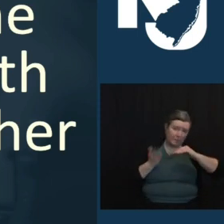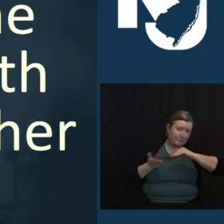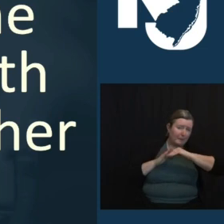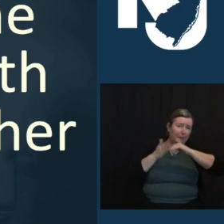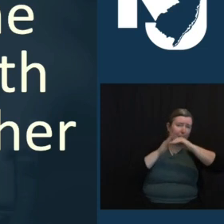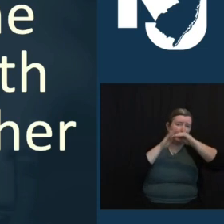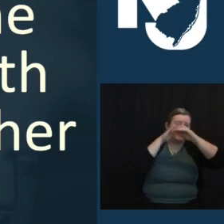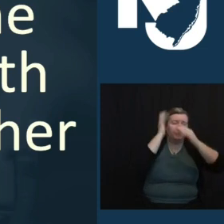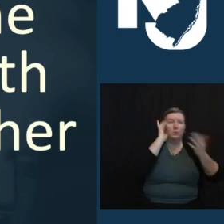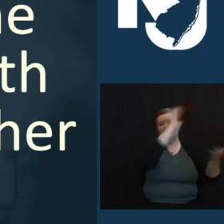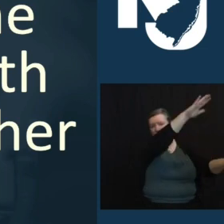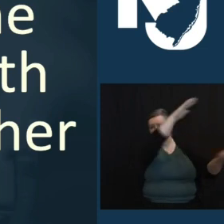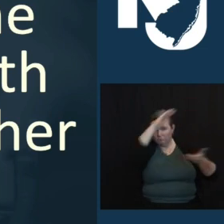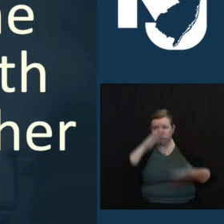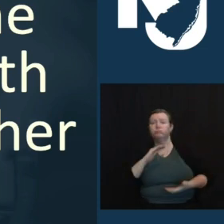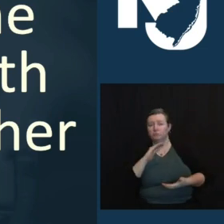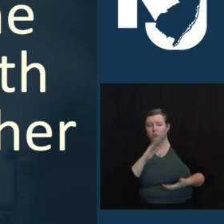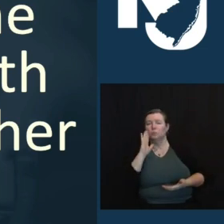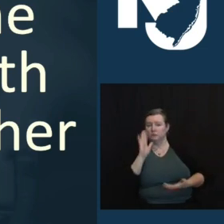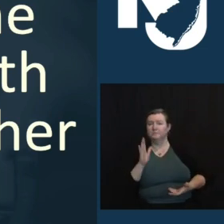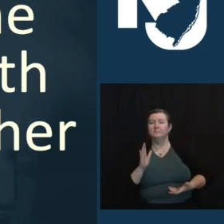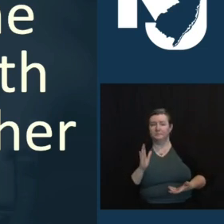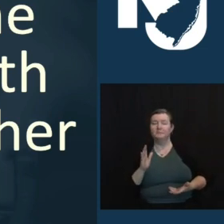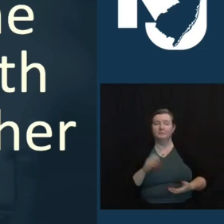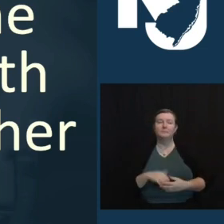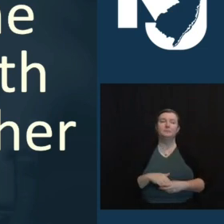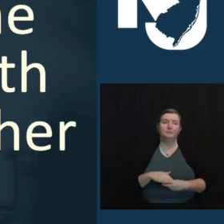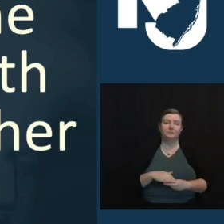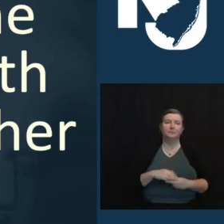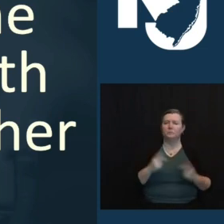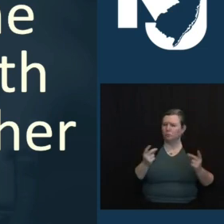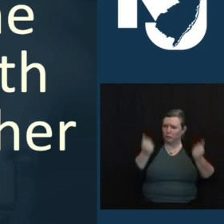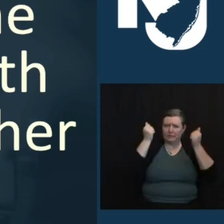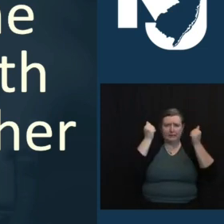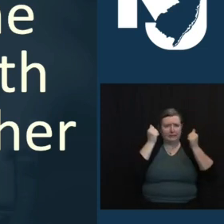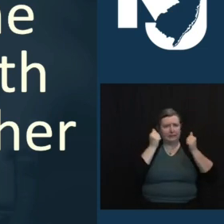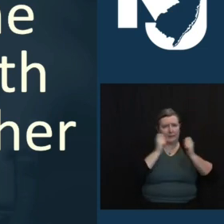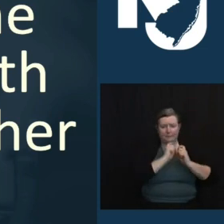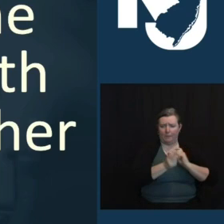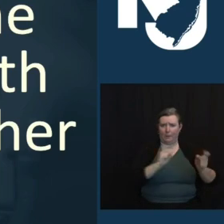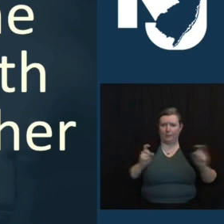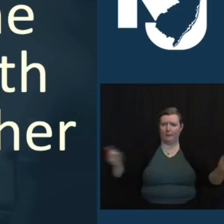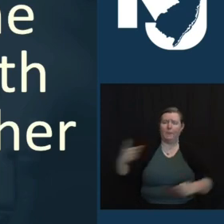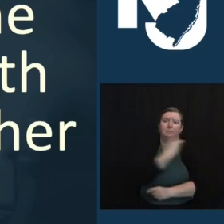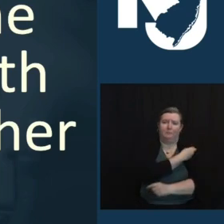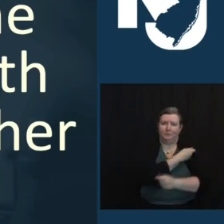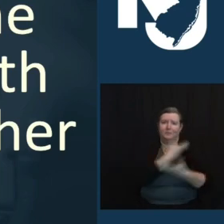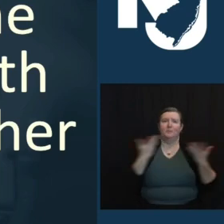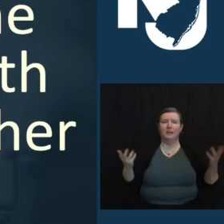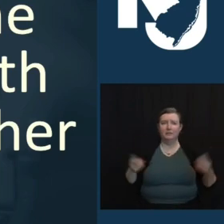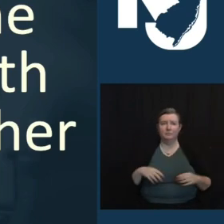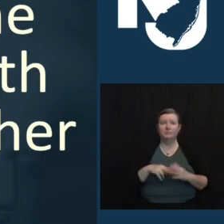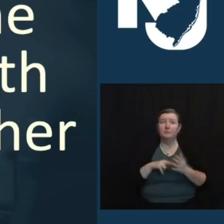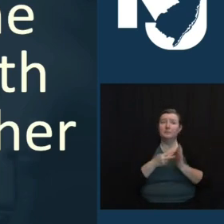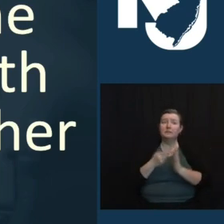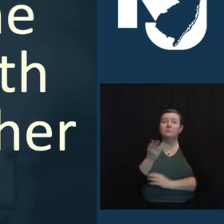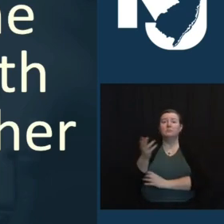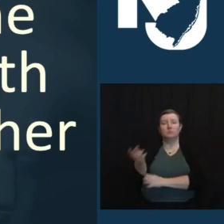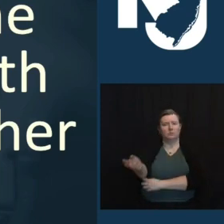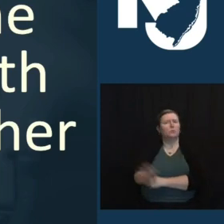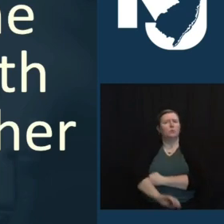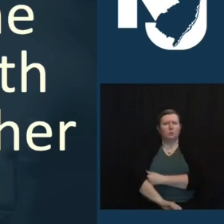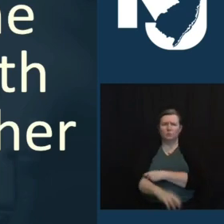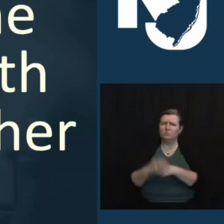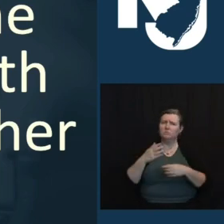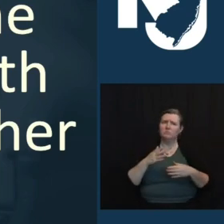faster we can get most New Jersey residents vaccinated, the faster we can end this pandemic and get back to